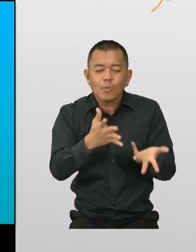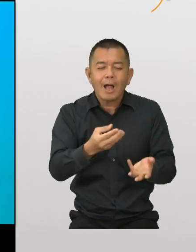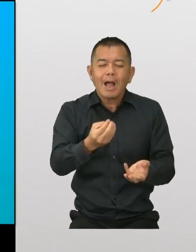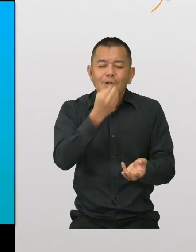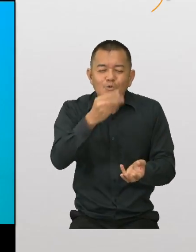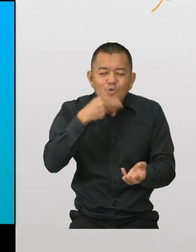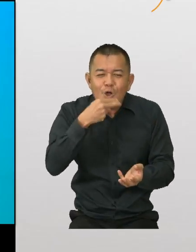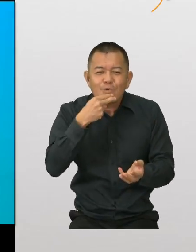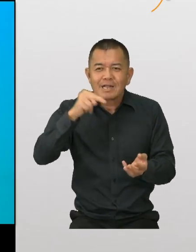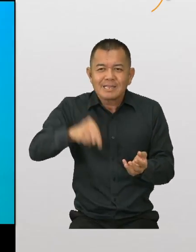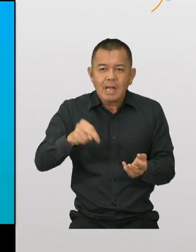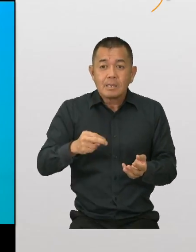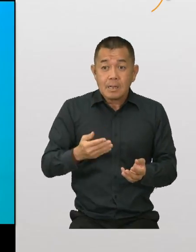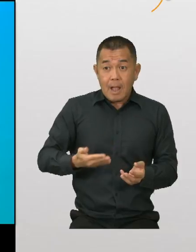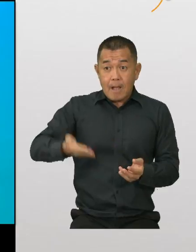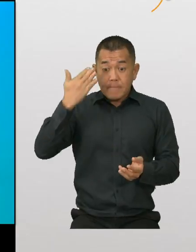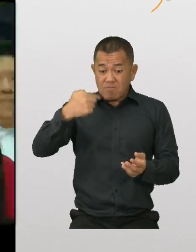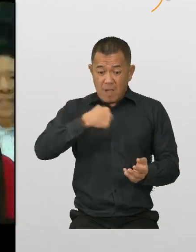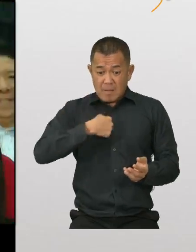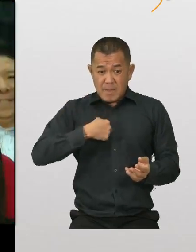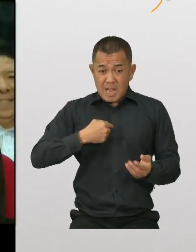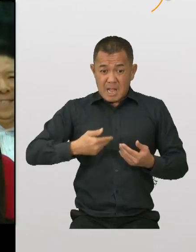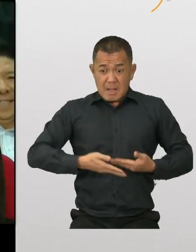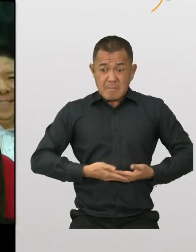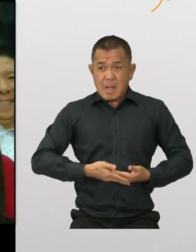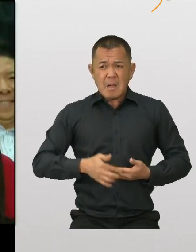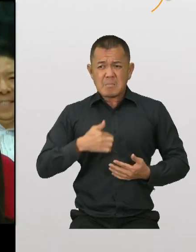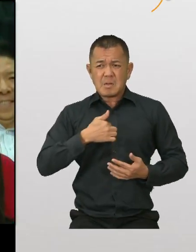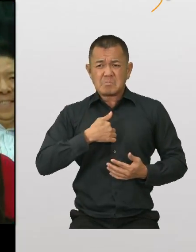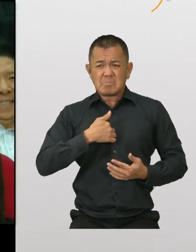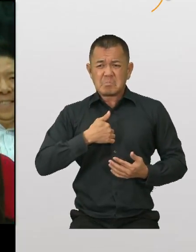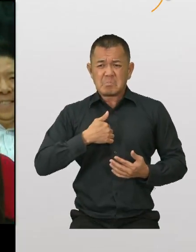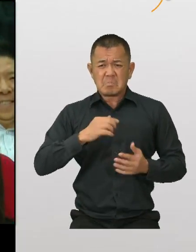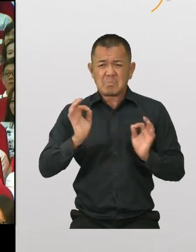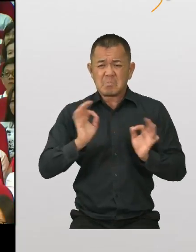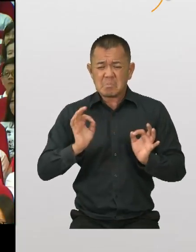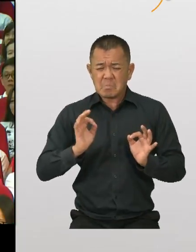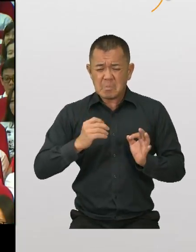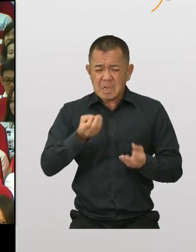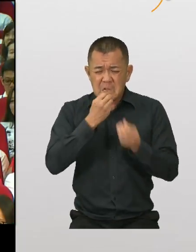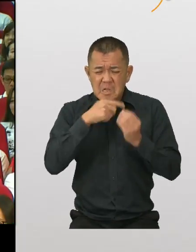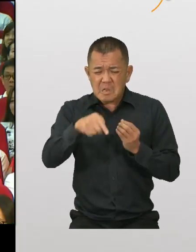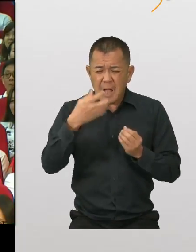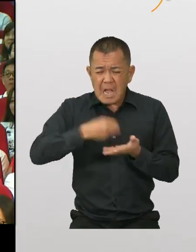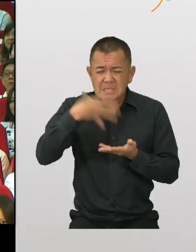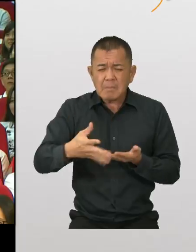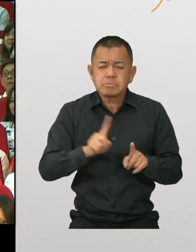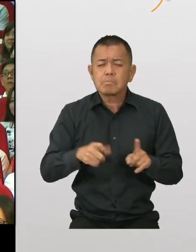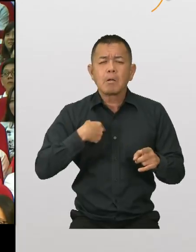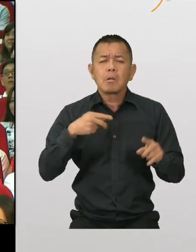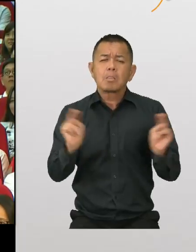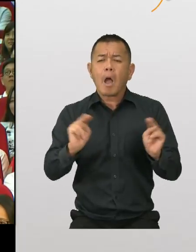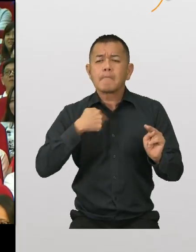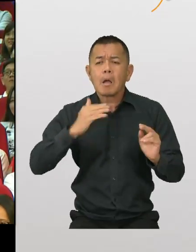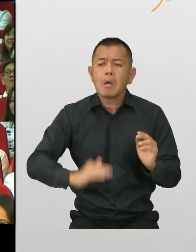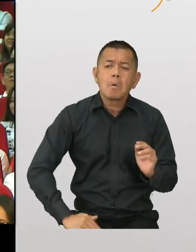expensive brands of infant milk, yet we grow so strong and healthy. So I believe, I'm so